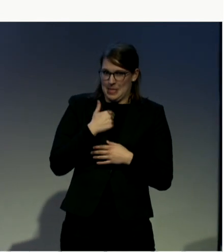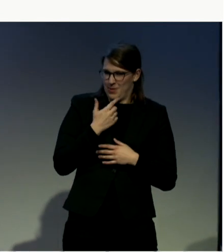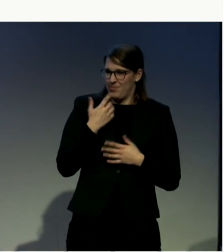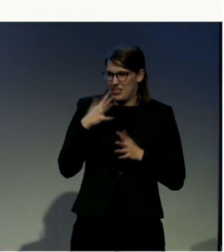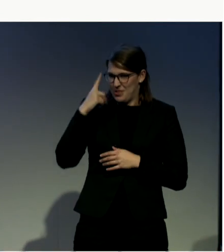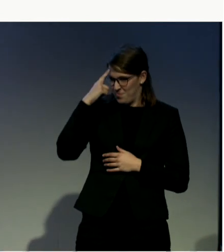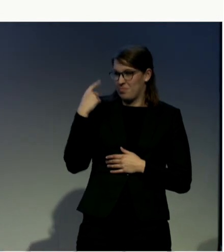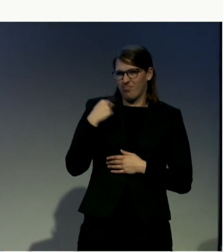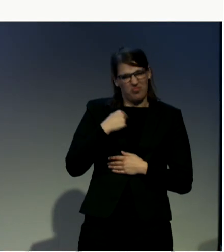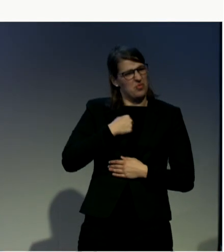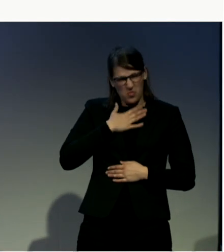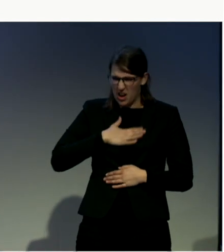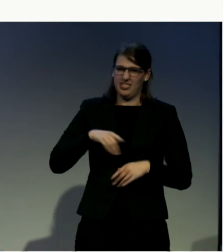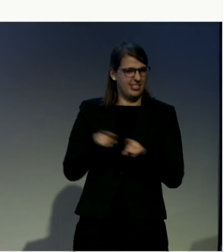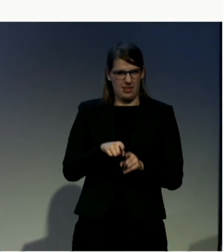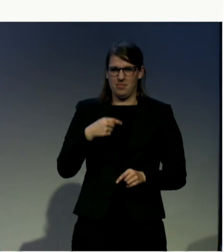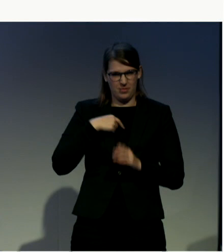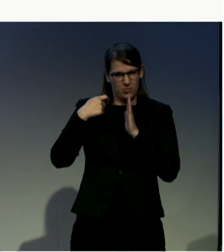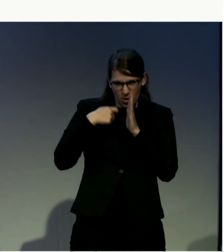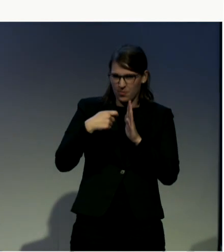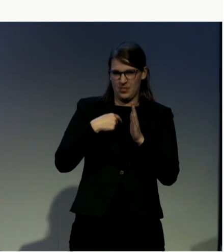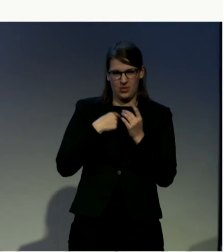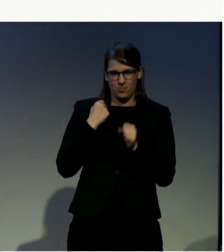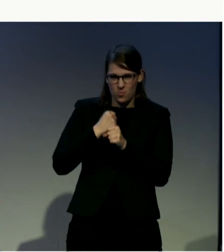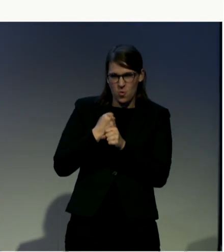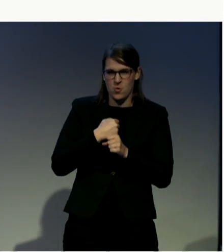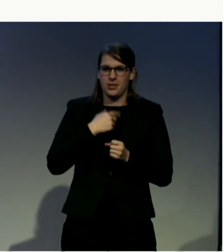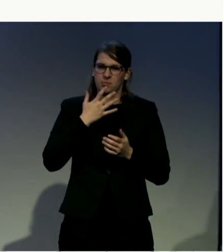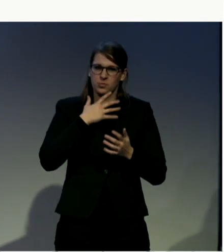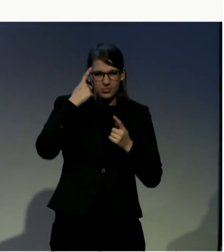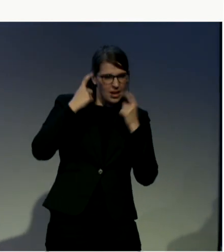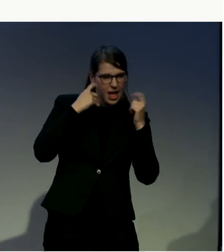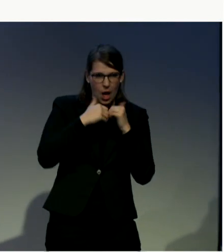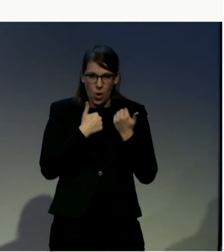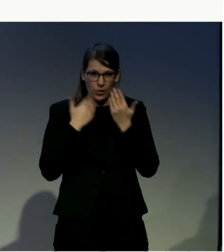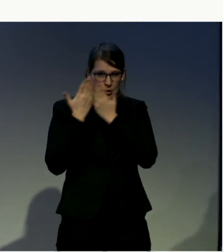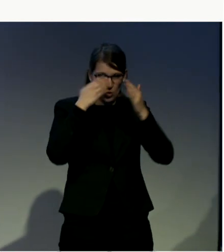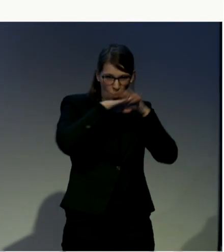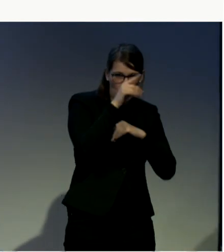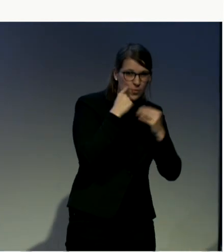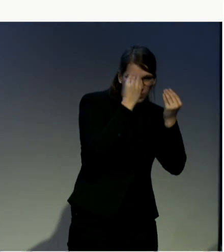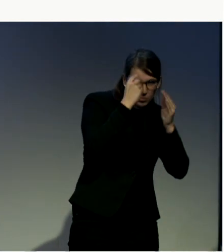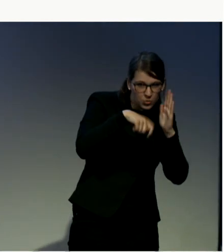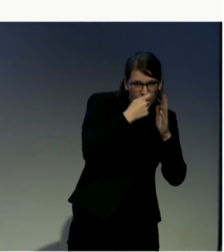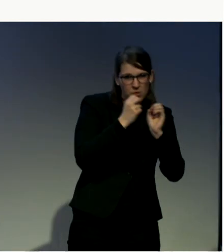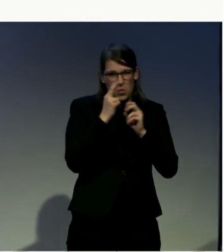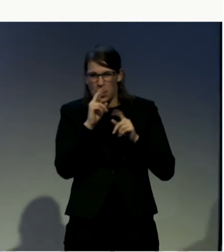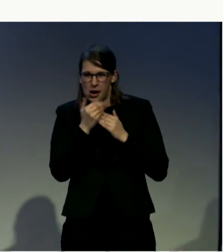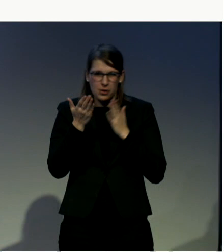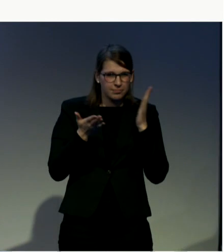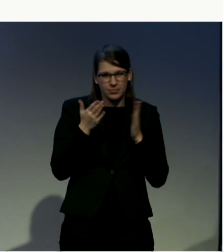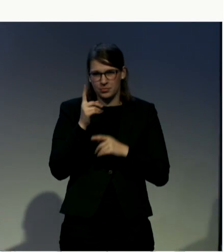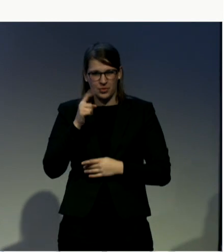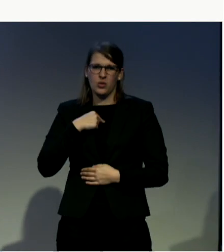the film industry, the film school, nothing. So that's what inspired me, just to make good quality products and then tell